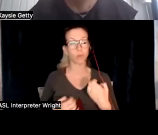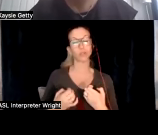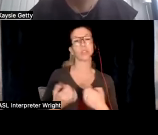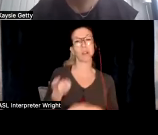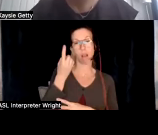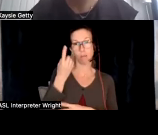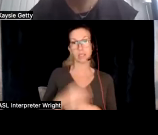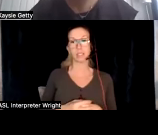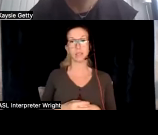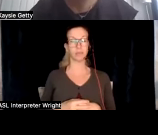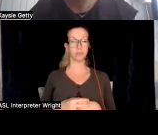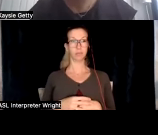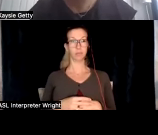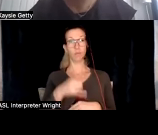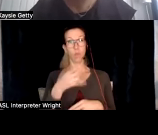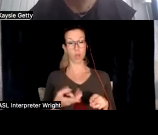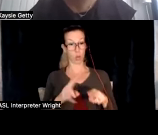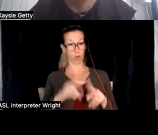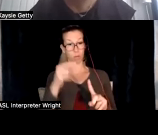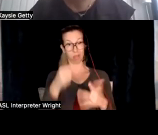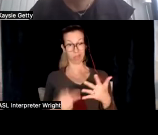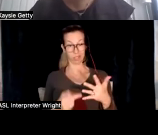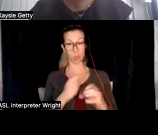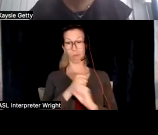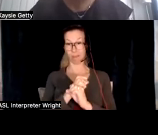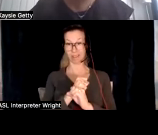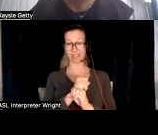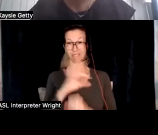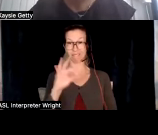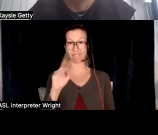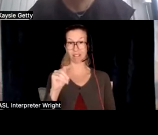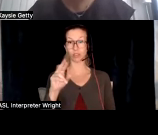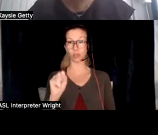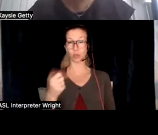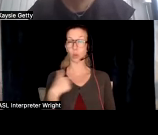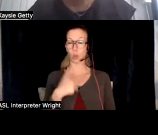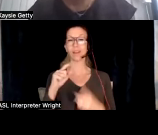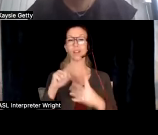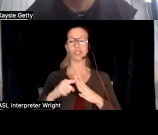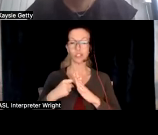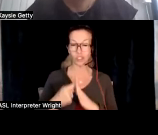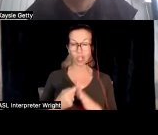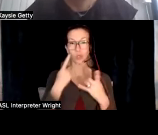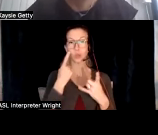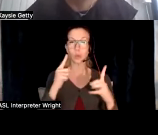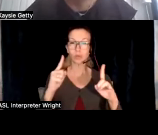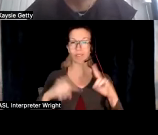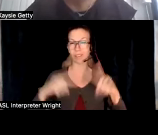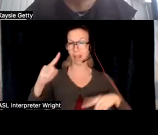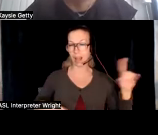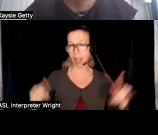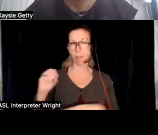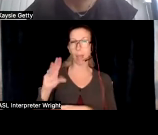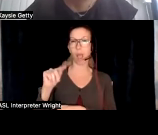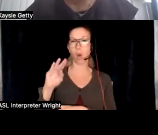And so by increasing these protective and promotive factors, we can start to achieve some dynamic outcomes. However, we also need to reduce